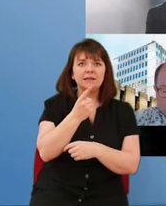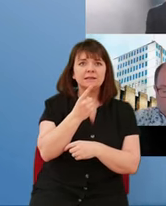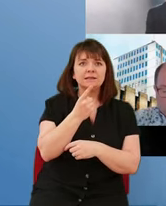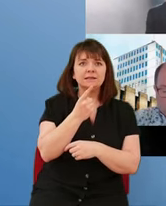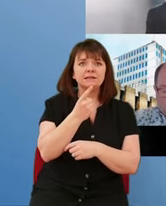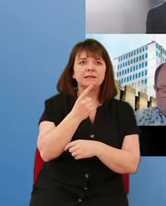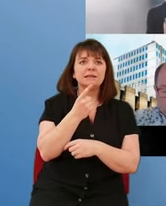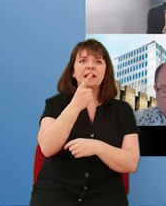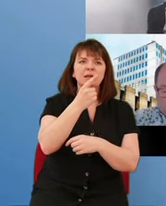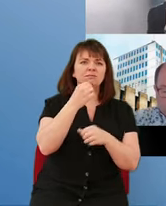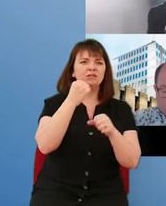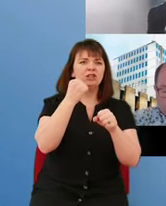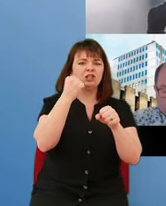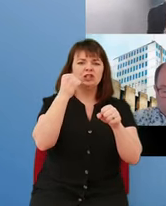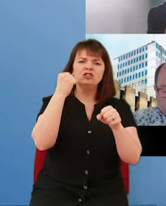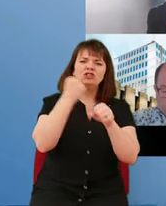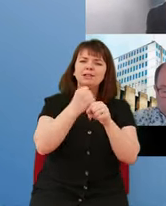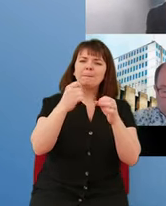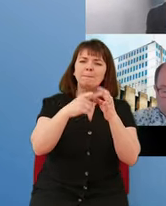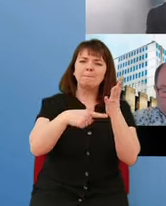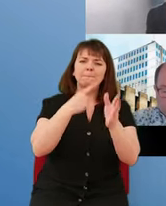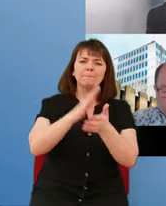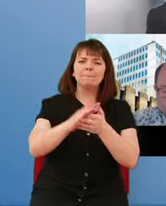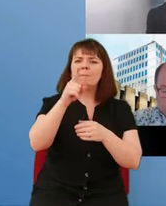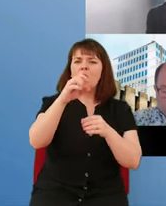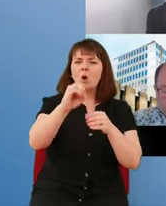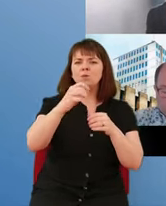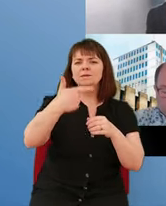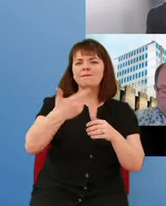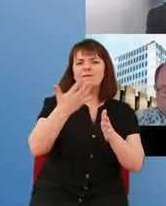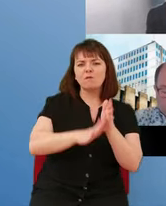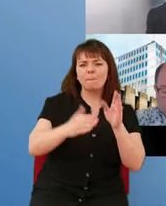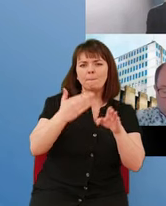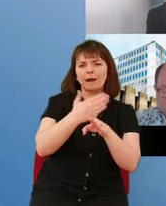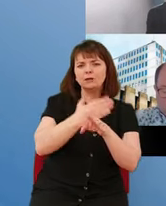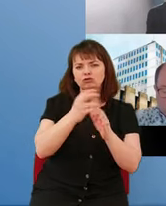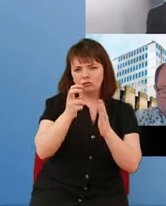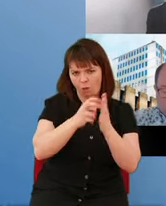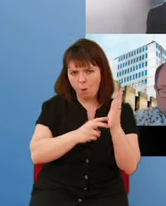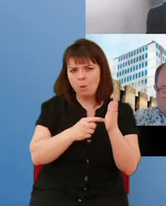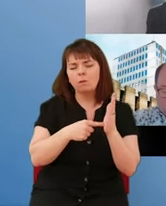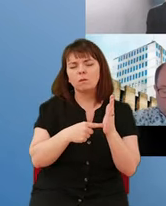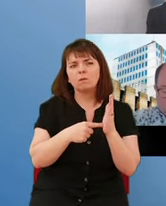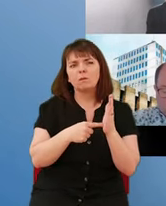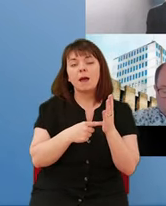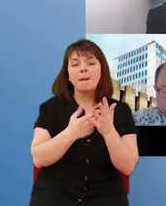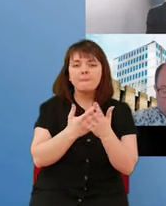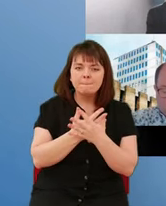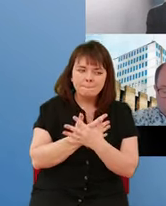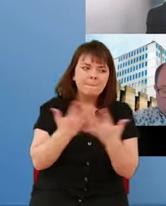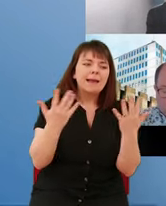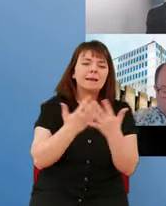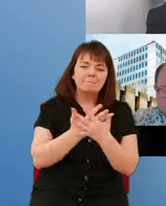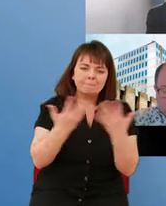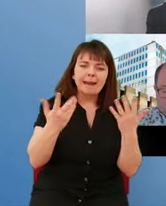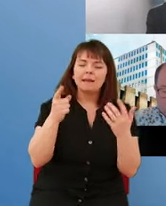Many of the issues previously raised around testing, etc., are settling.